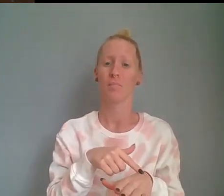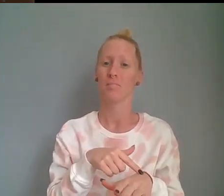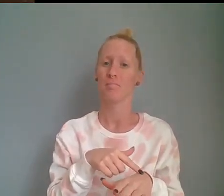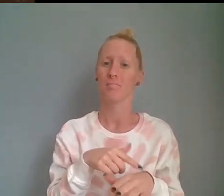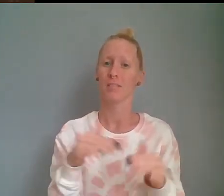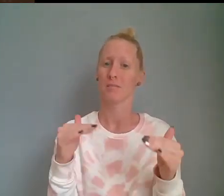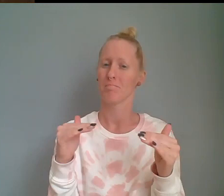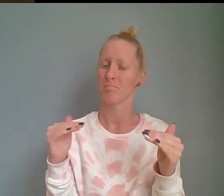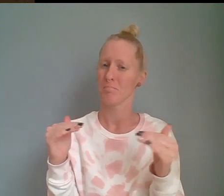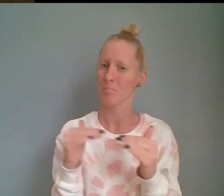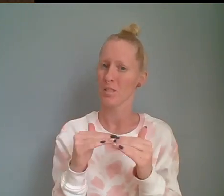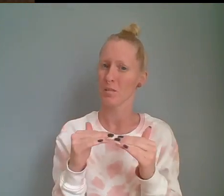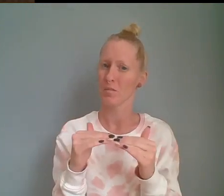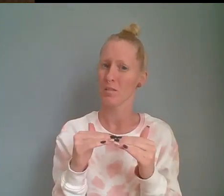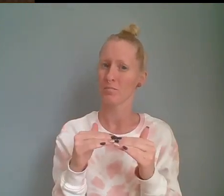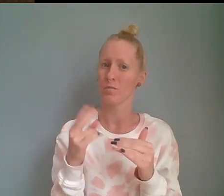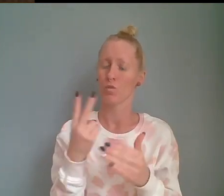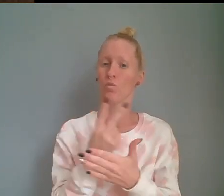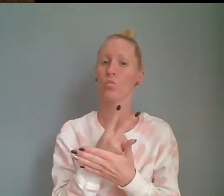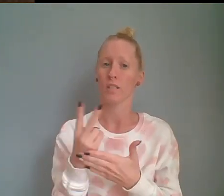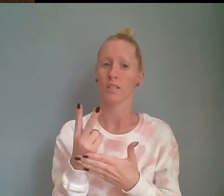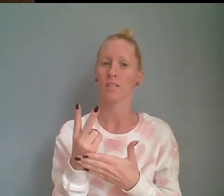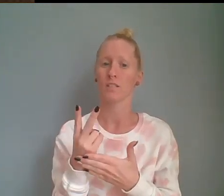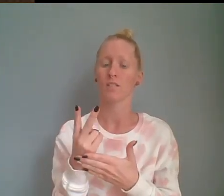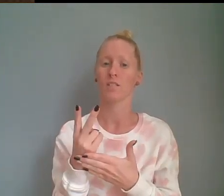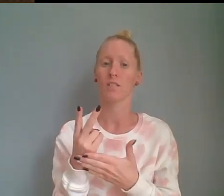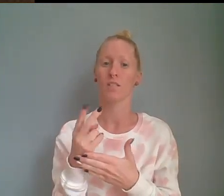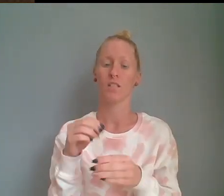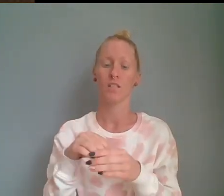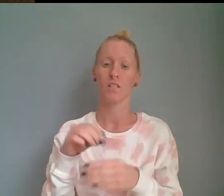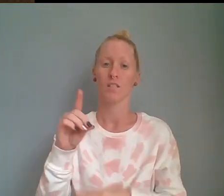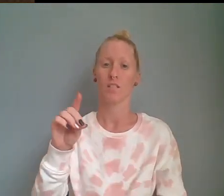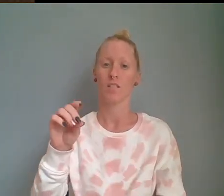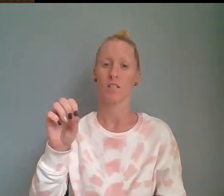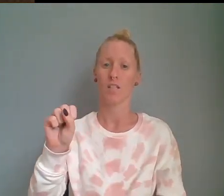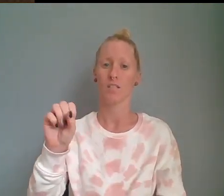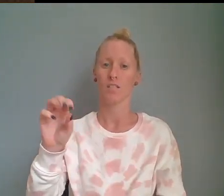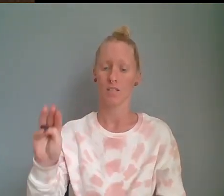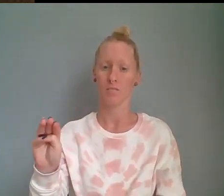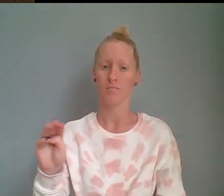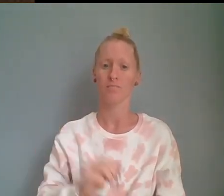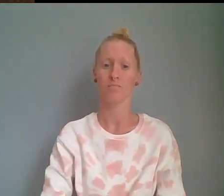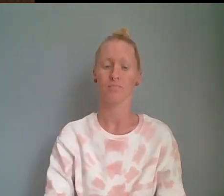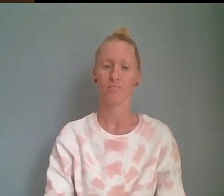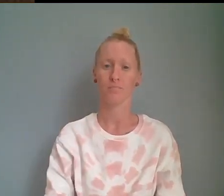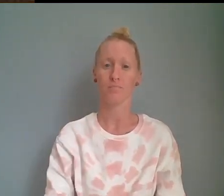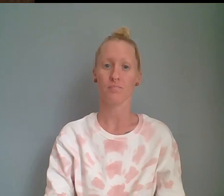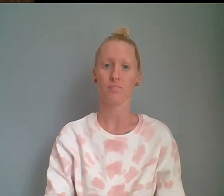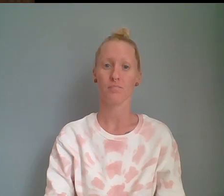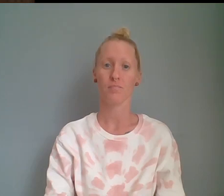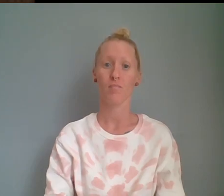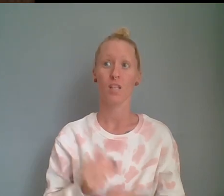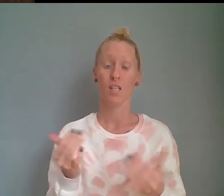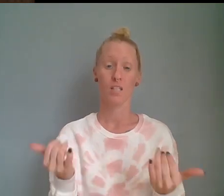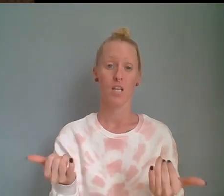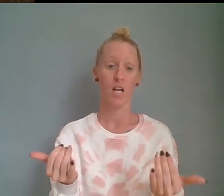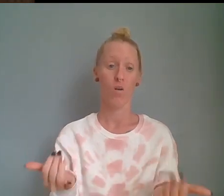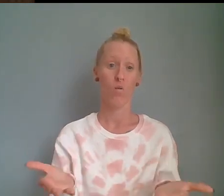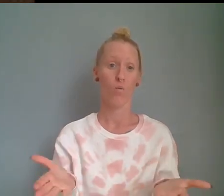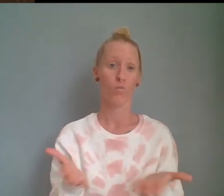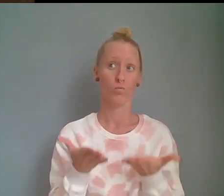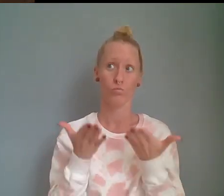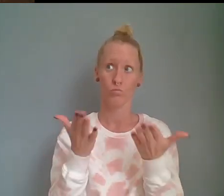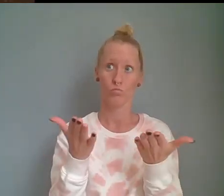criterion in the DSM is at least 2 weeks. So what I want to do is to just show you a short clip of a